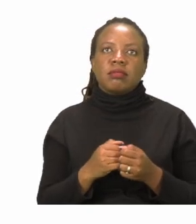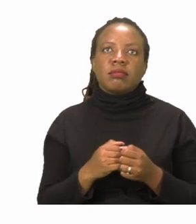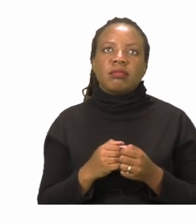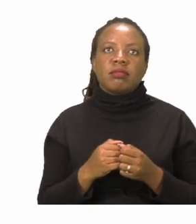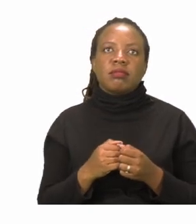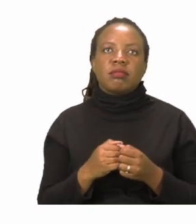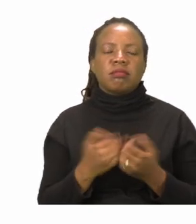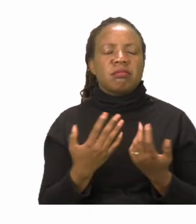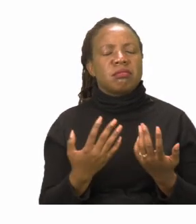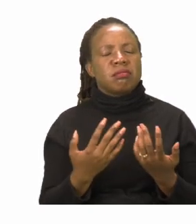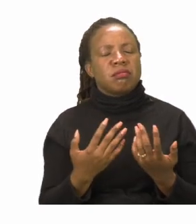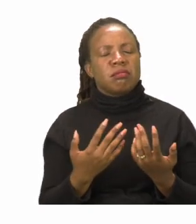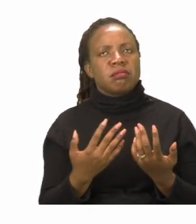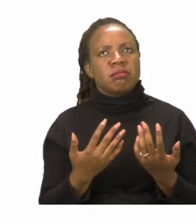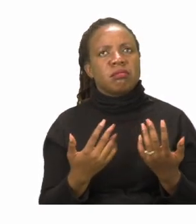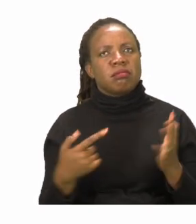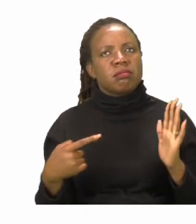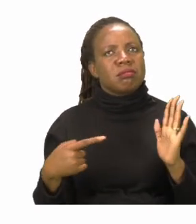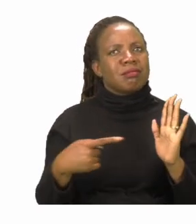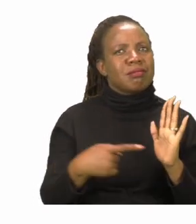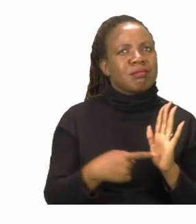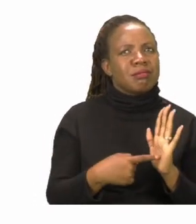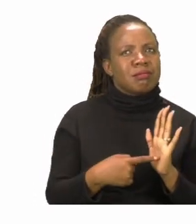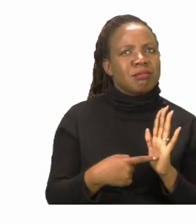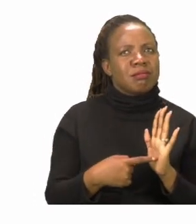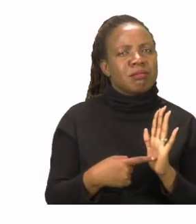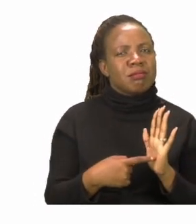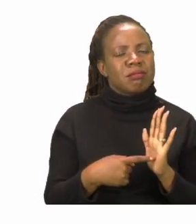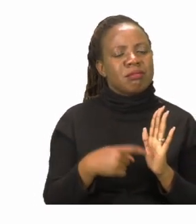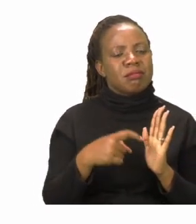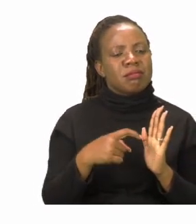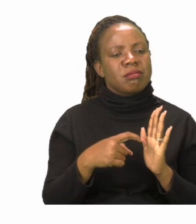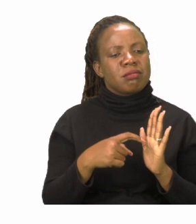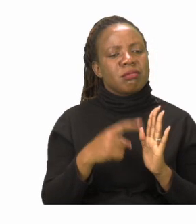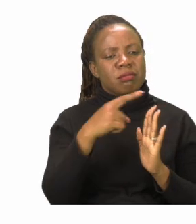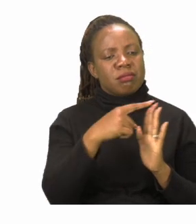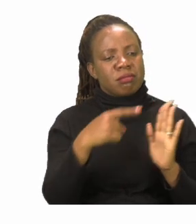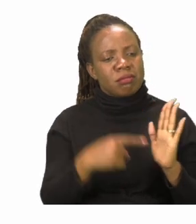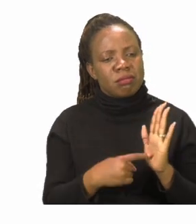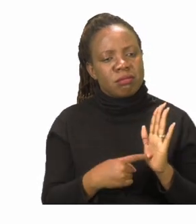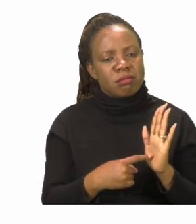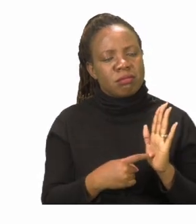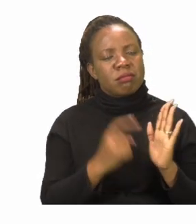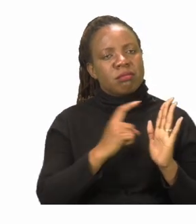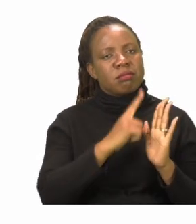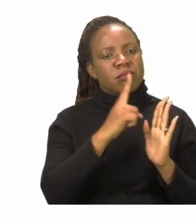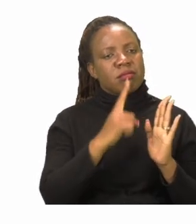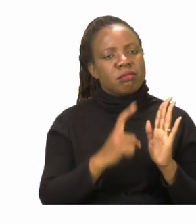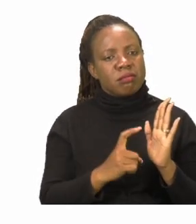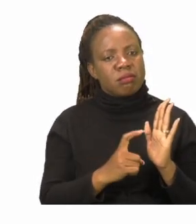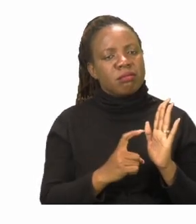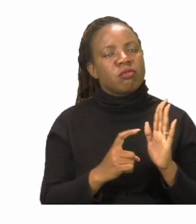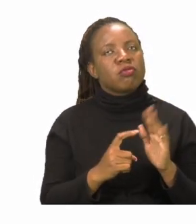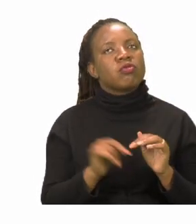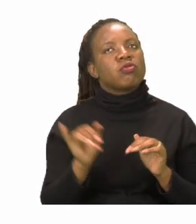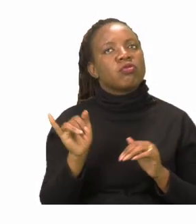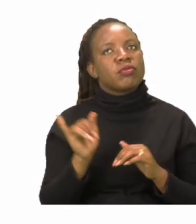Are we going to put a question mark, an exclamation mark, or a full stop?